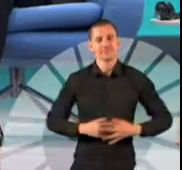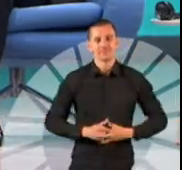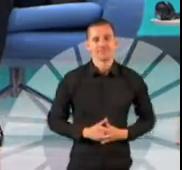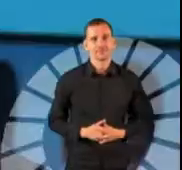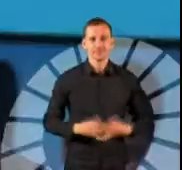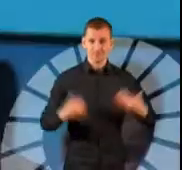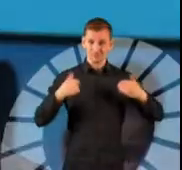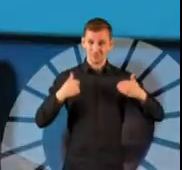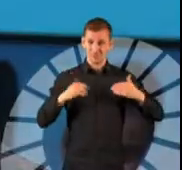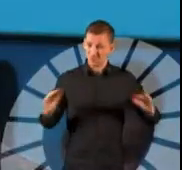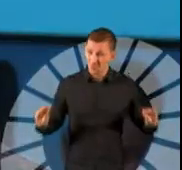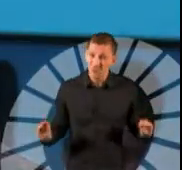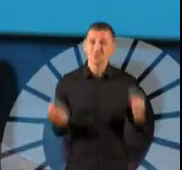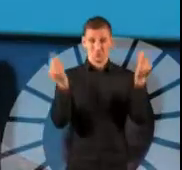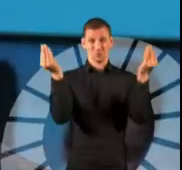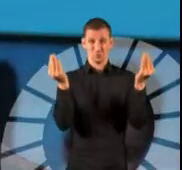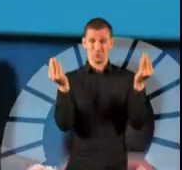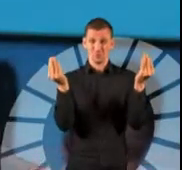economics.